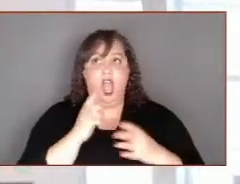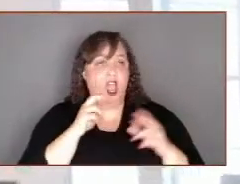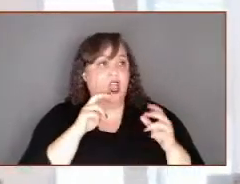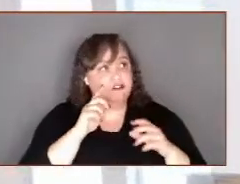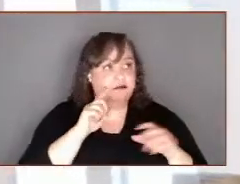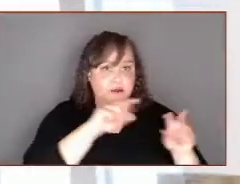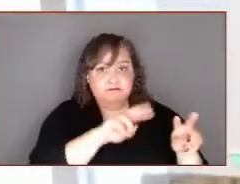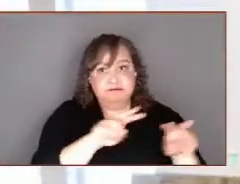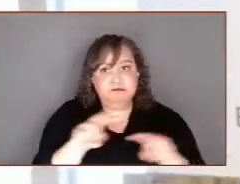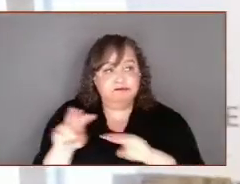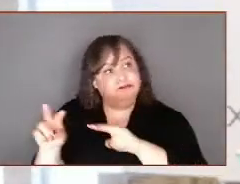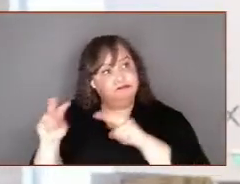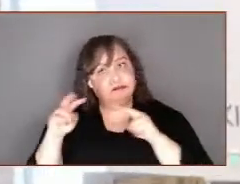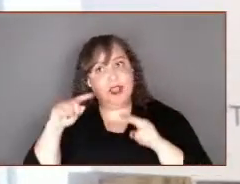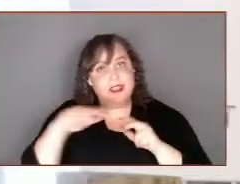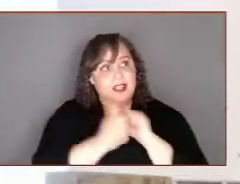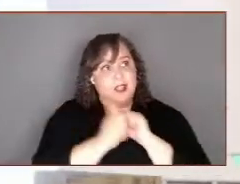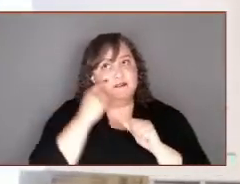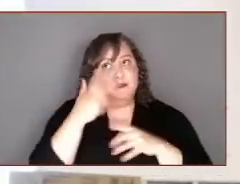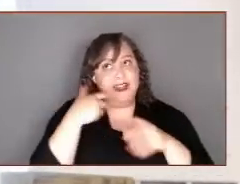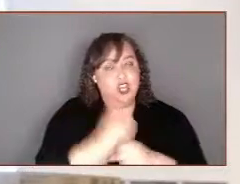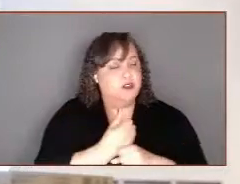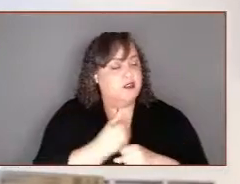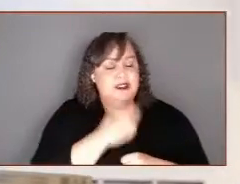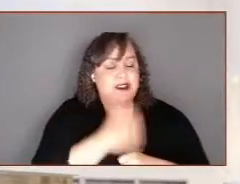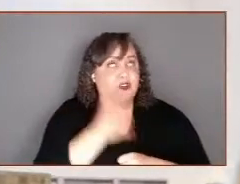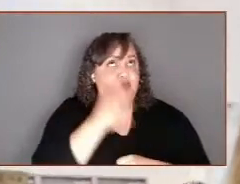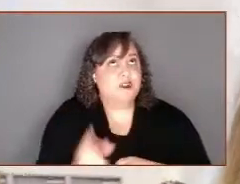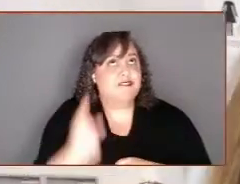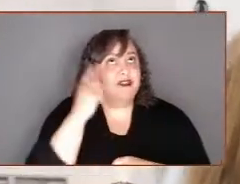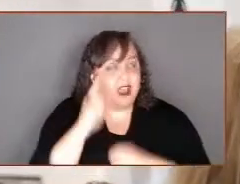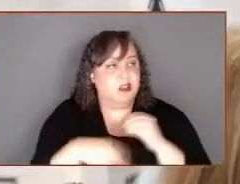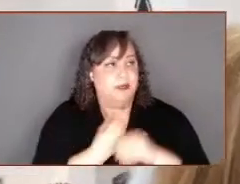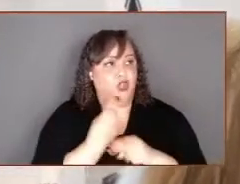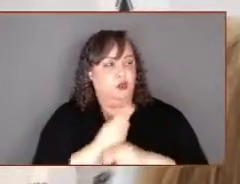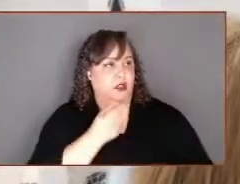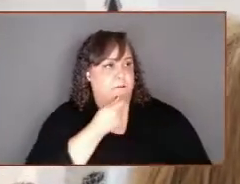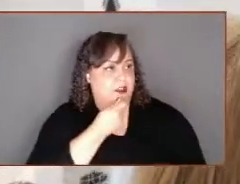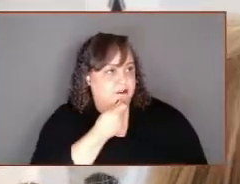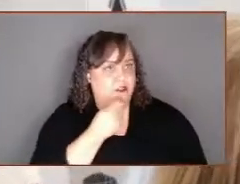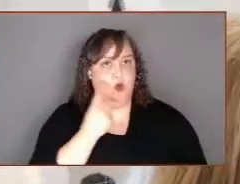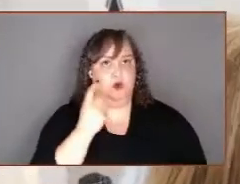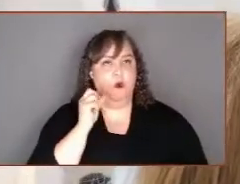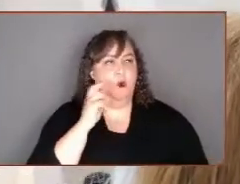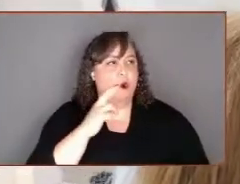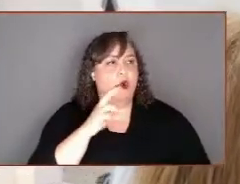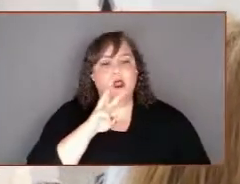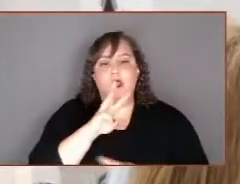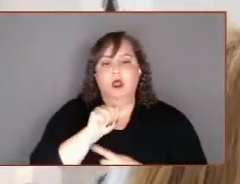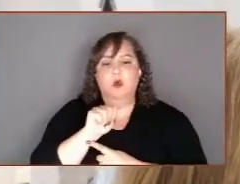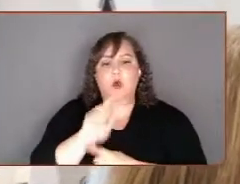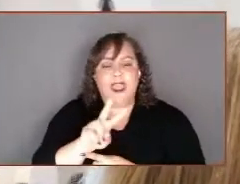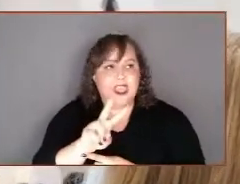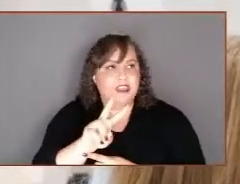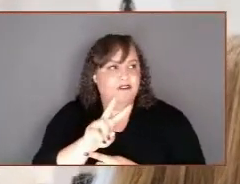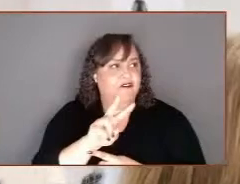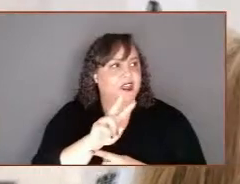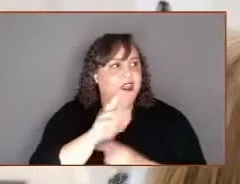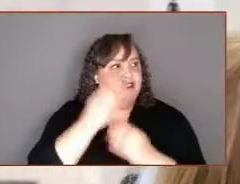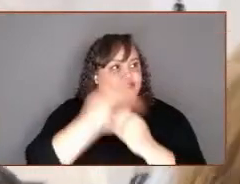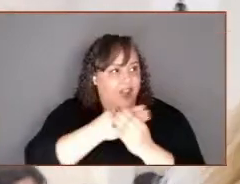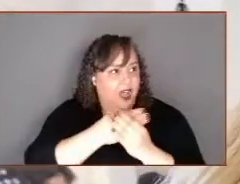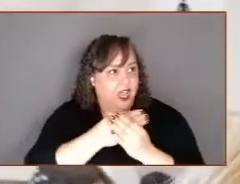wouldn't have thought to utilize a wave file like that. Yeah, it's it was just at the very end we were realizing, oh, it's making different kind of sounds.